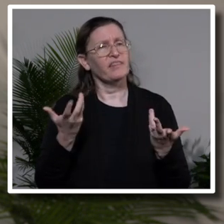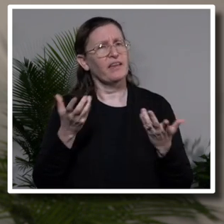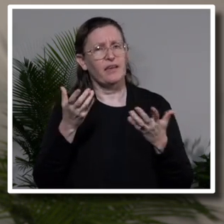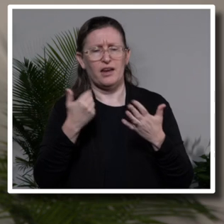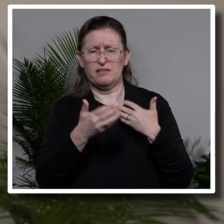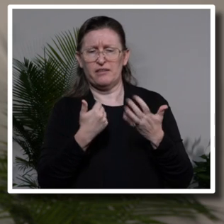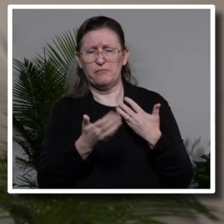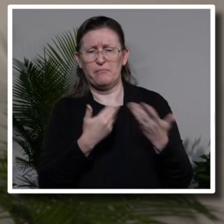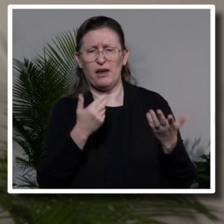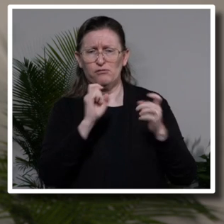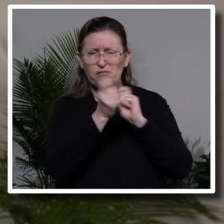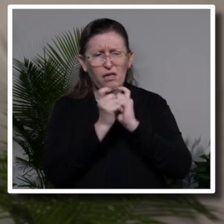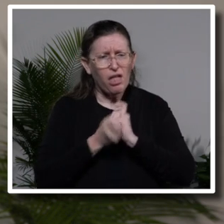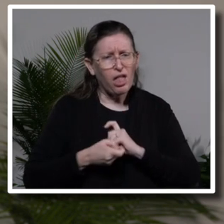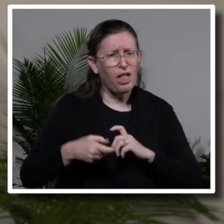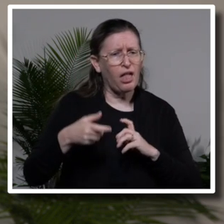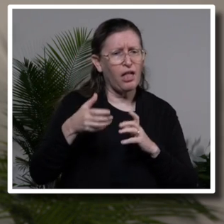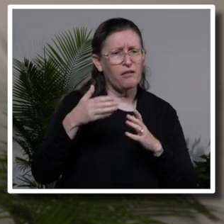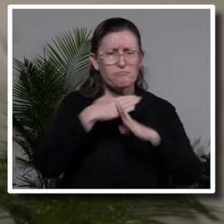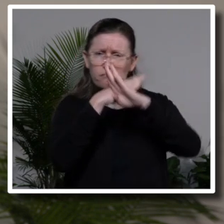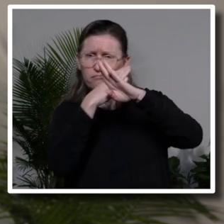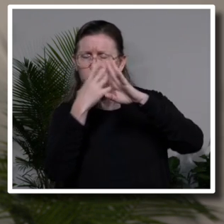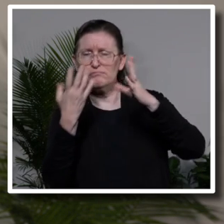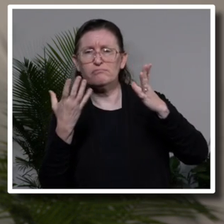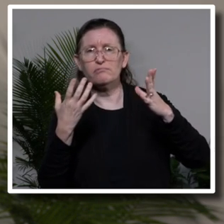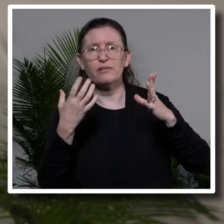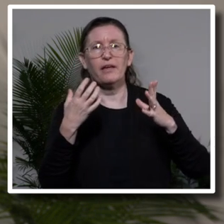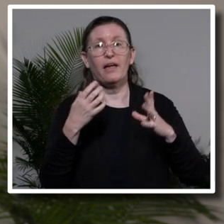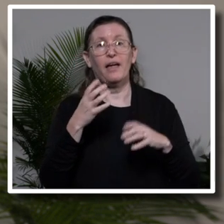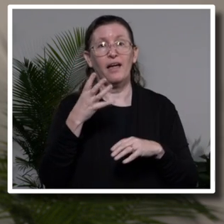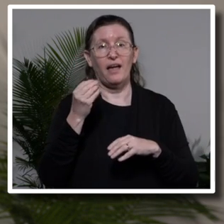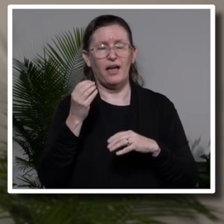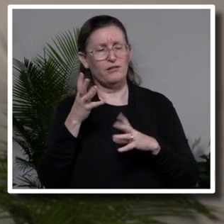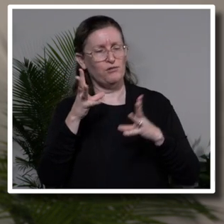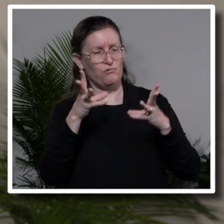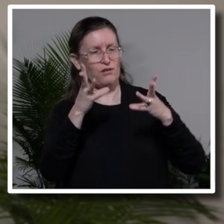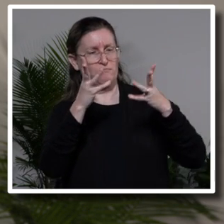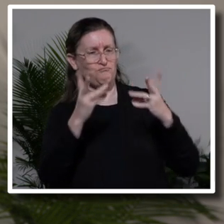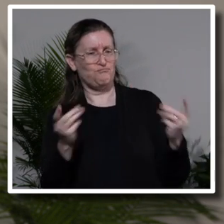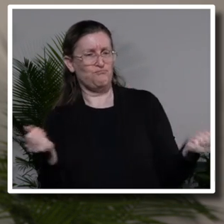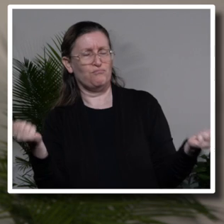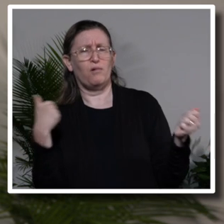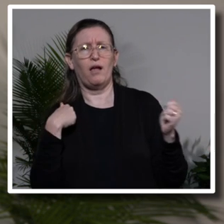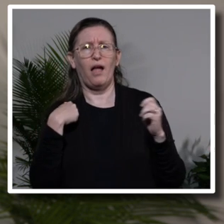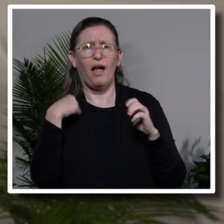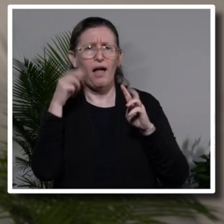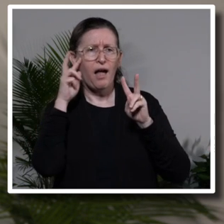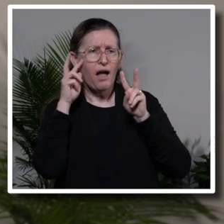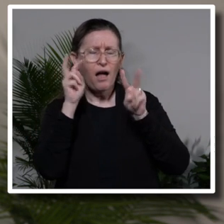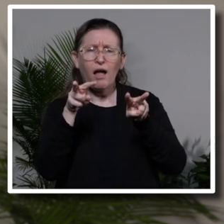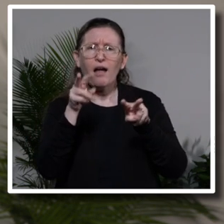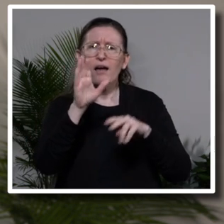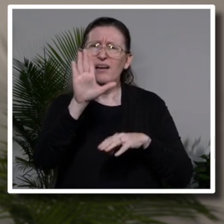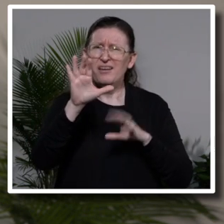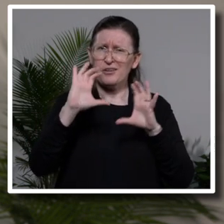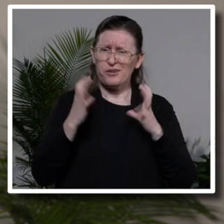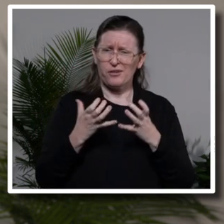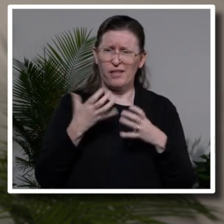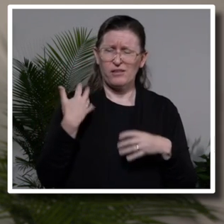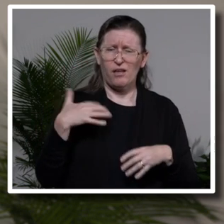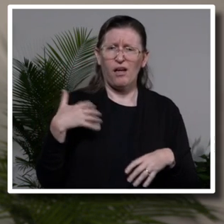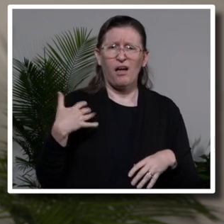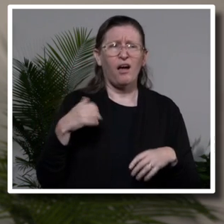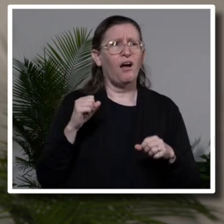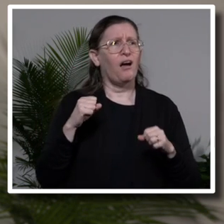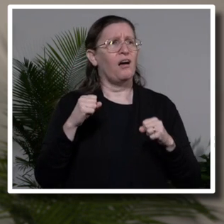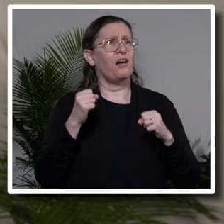changes and obstacles, without skipping a beat, which is sometimes hard to do, I was witness to your profound way as a class to learn